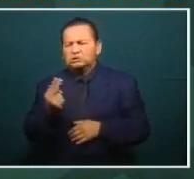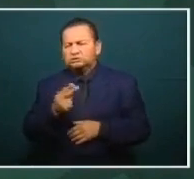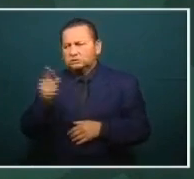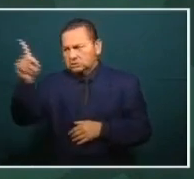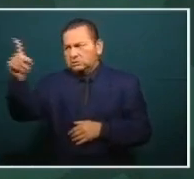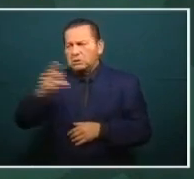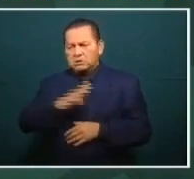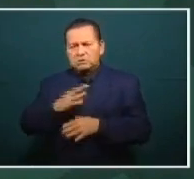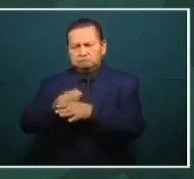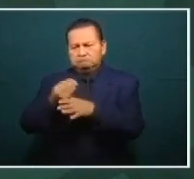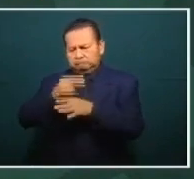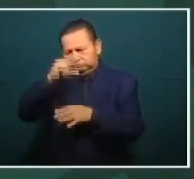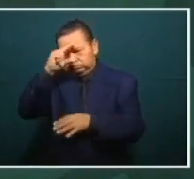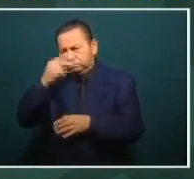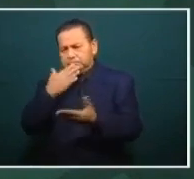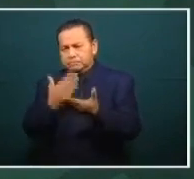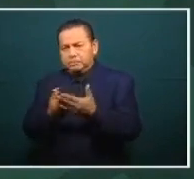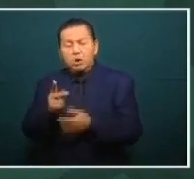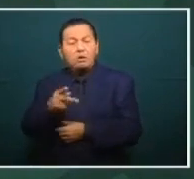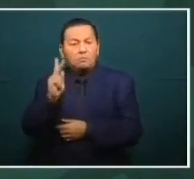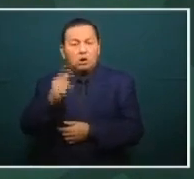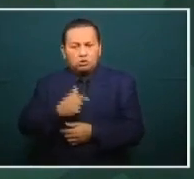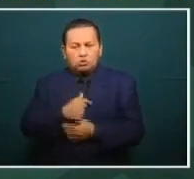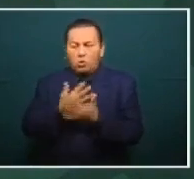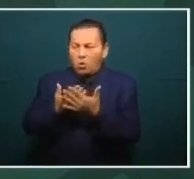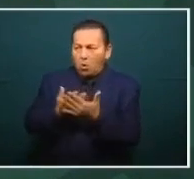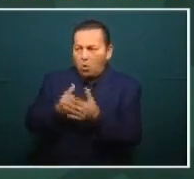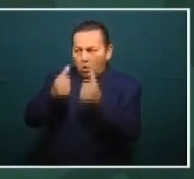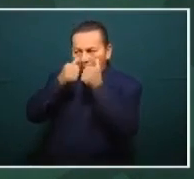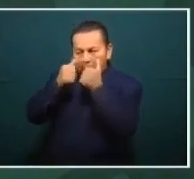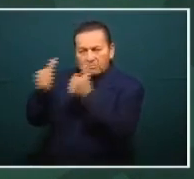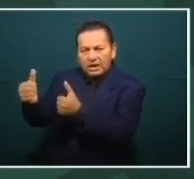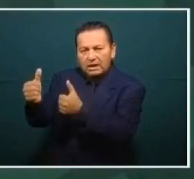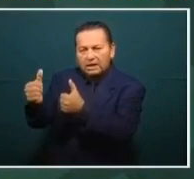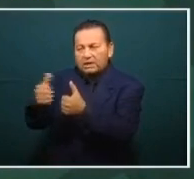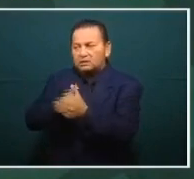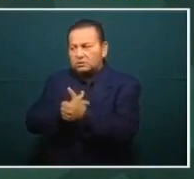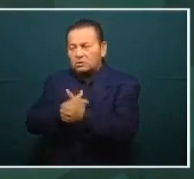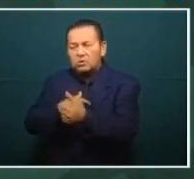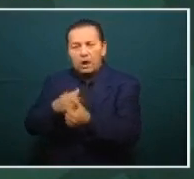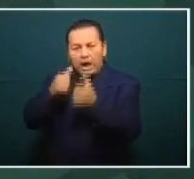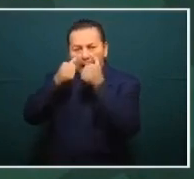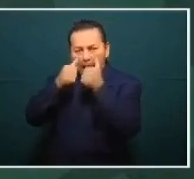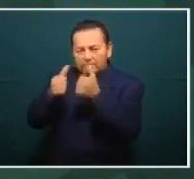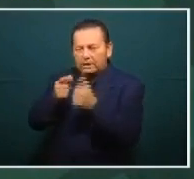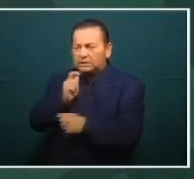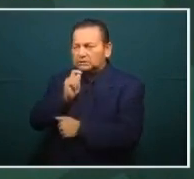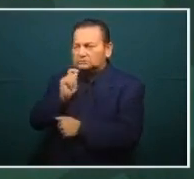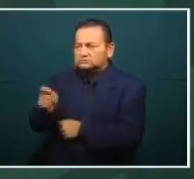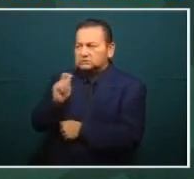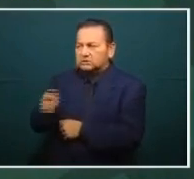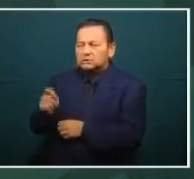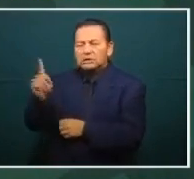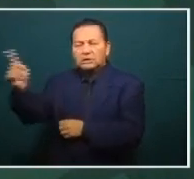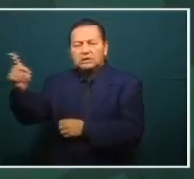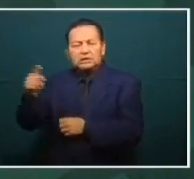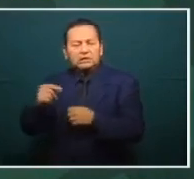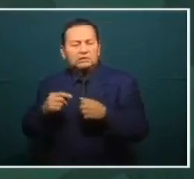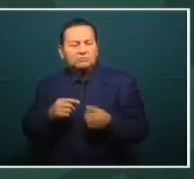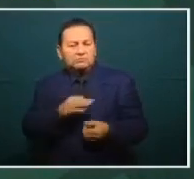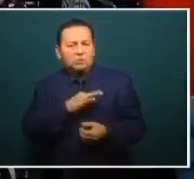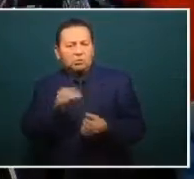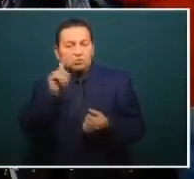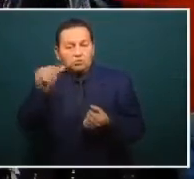not necessary Aunque for me to participate estoy pendiente in the direct de form or este personal, asunto. even though I